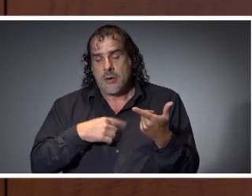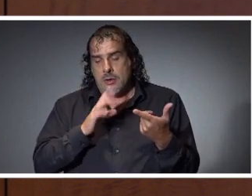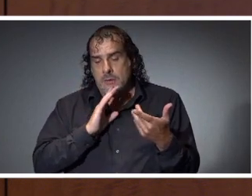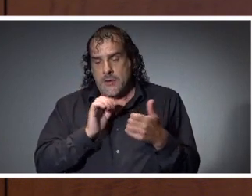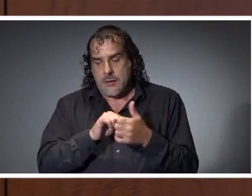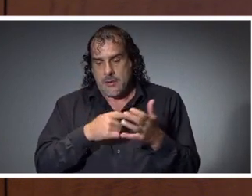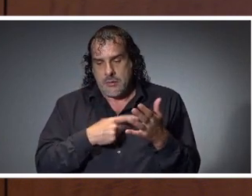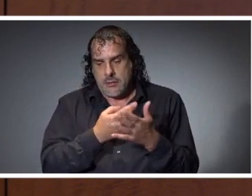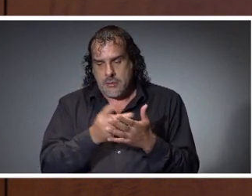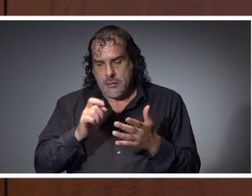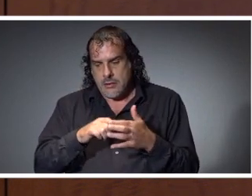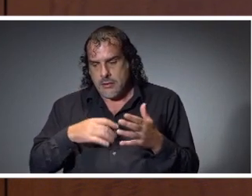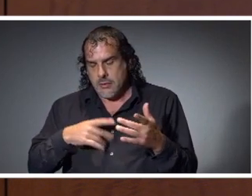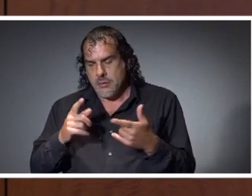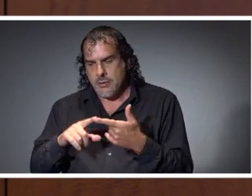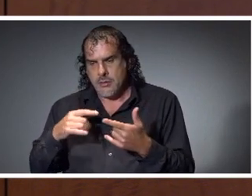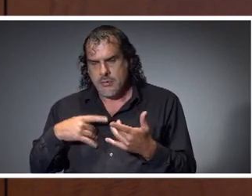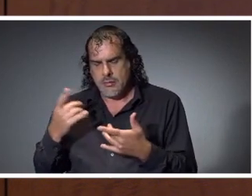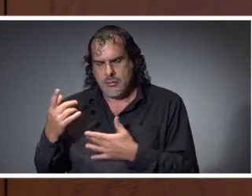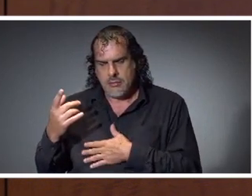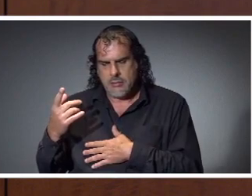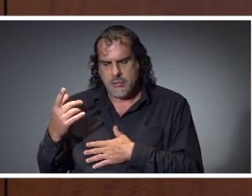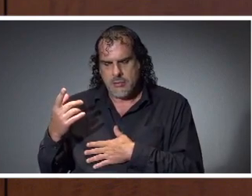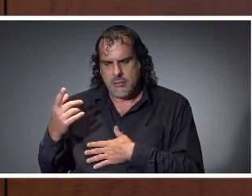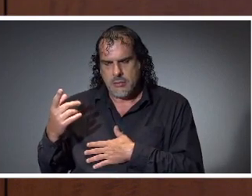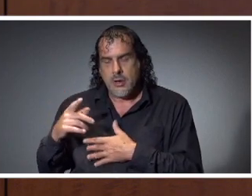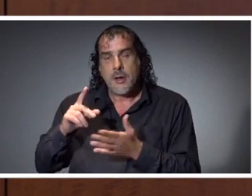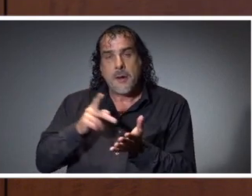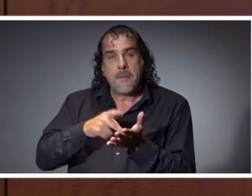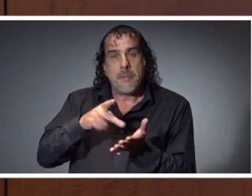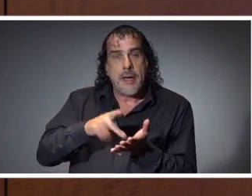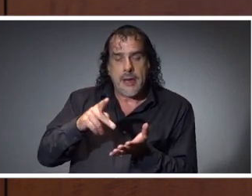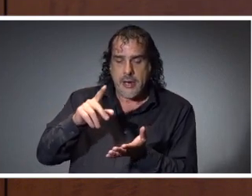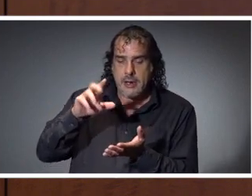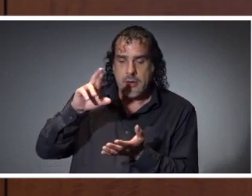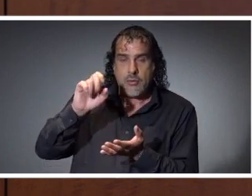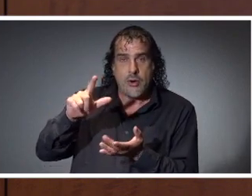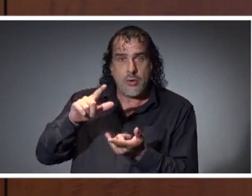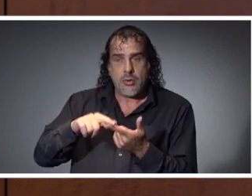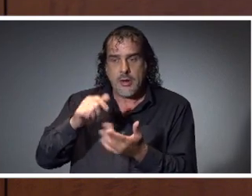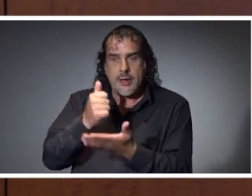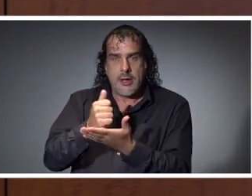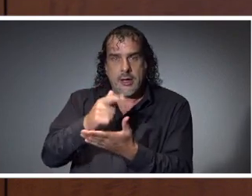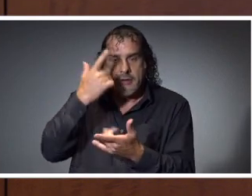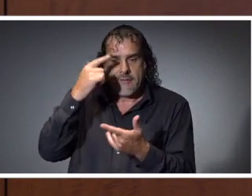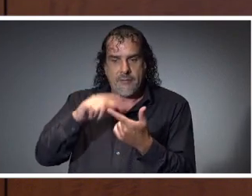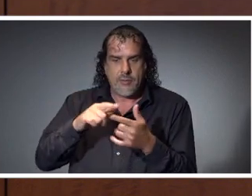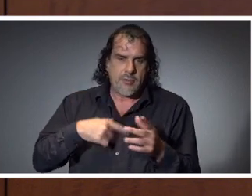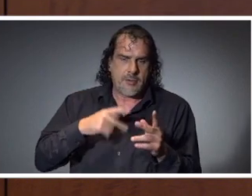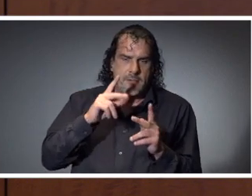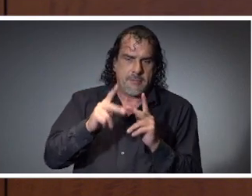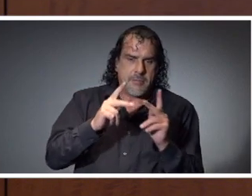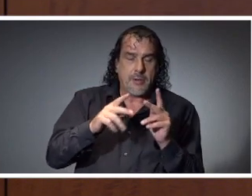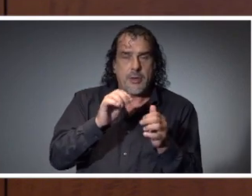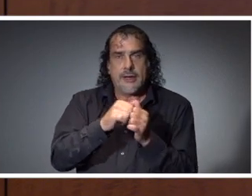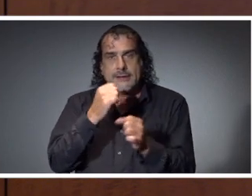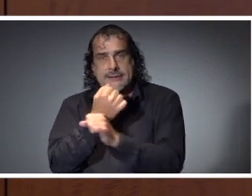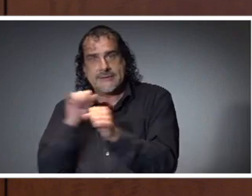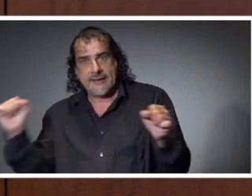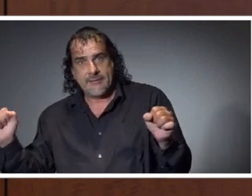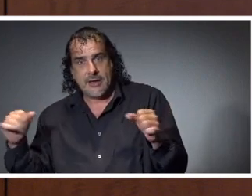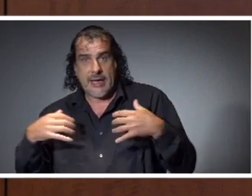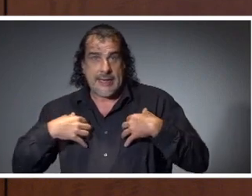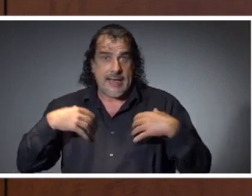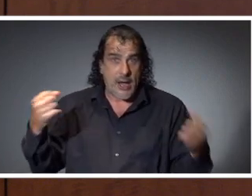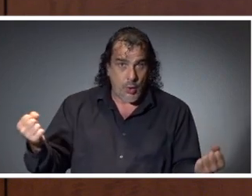Associated Supervisor, we'll be talking with them again tomorrow, is about payroll expense for public health and public safety. A lot of information out there that's going to be